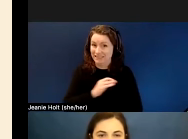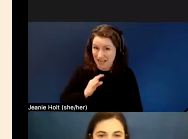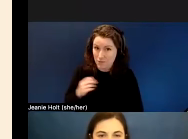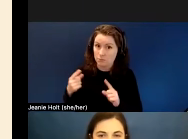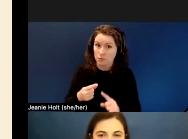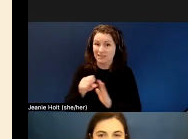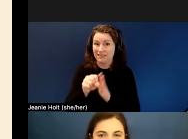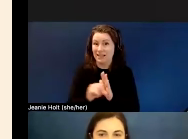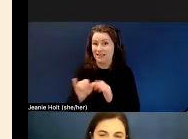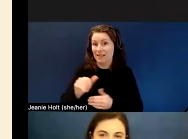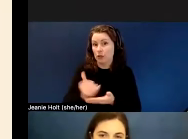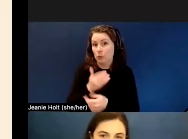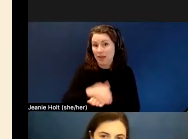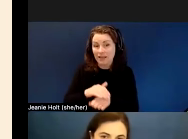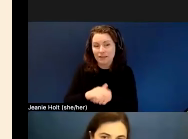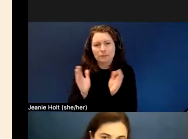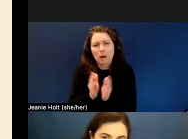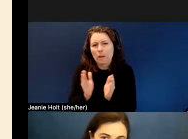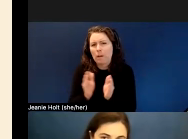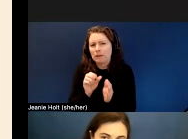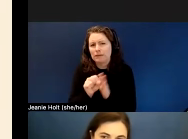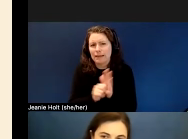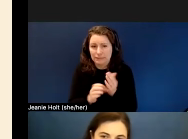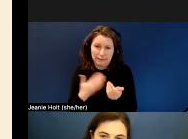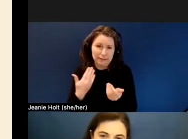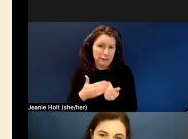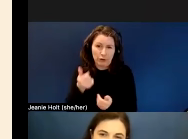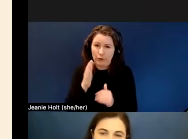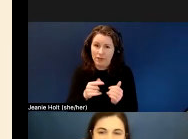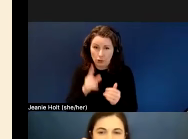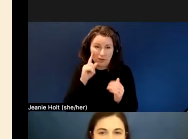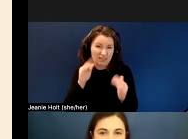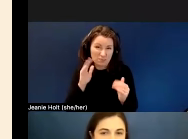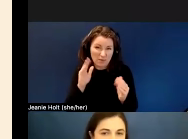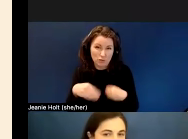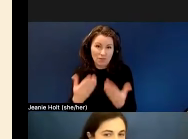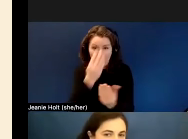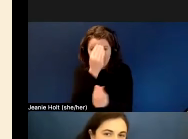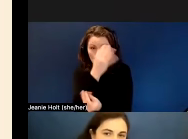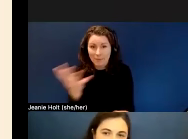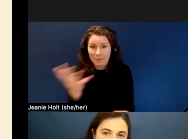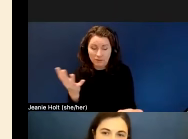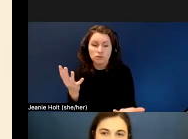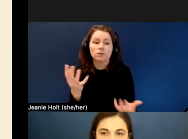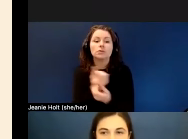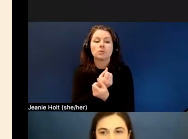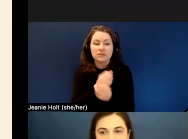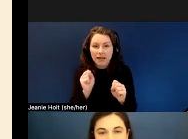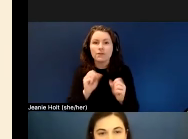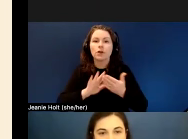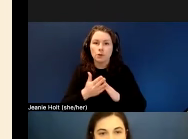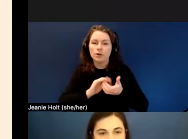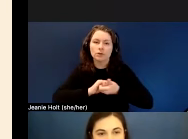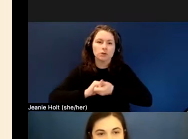New England that are very, very small, it's easier than you'd think to get that information in front of folks. So Safe Communities